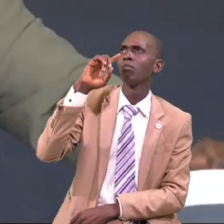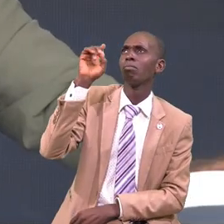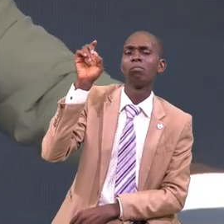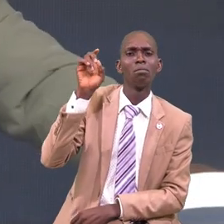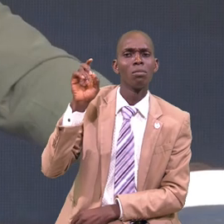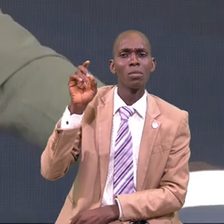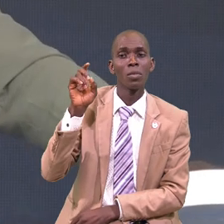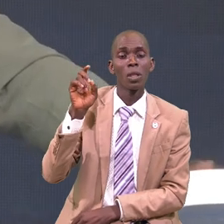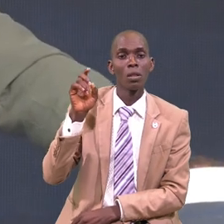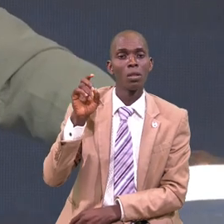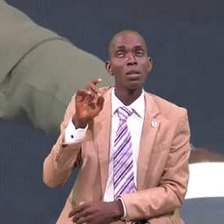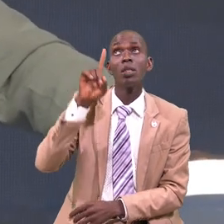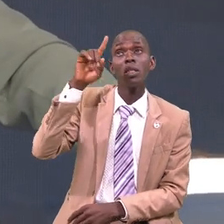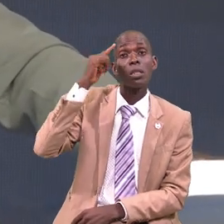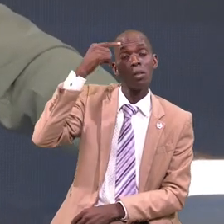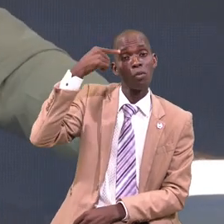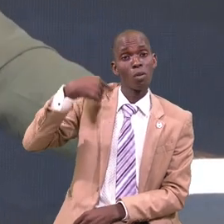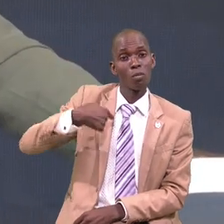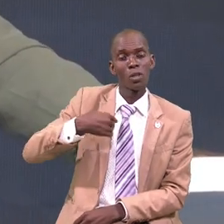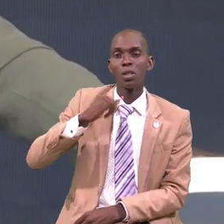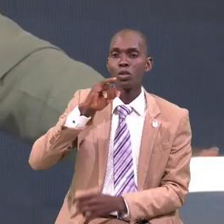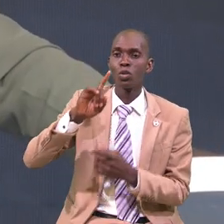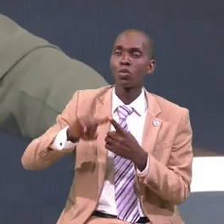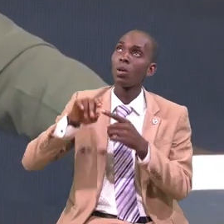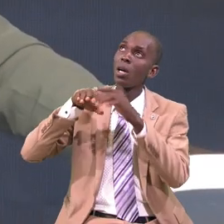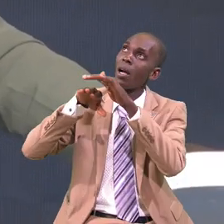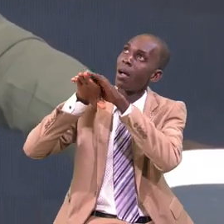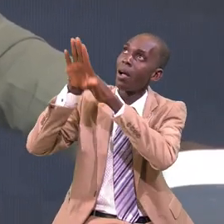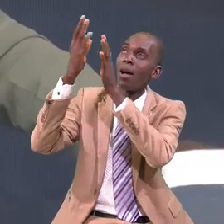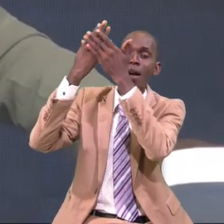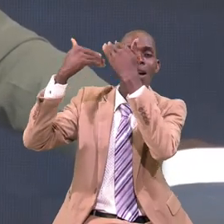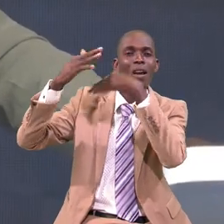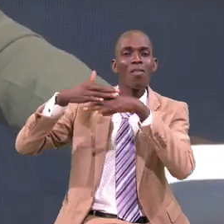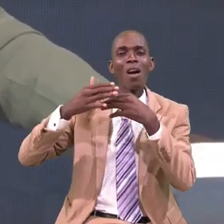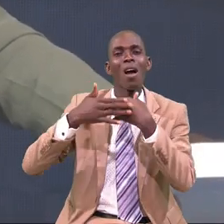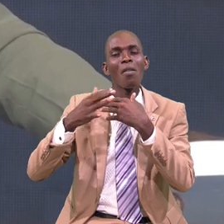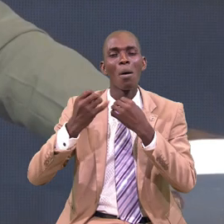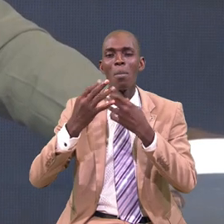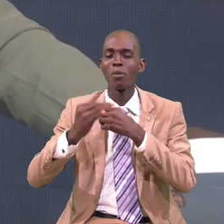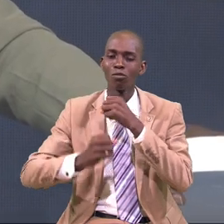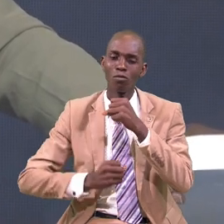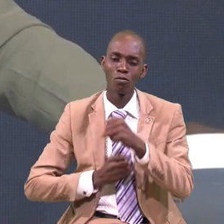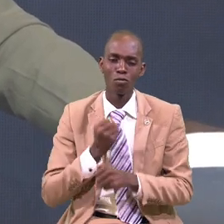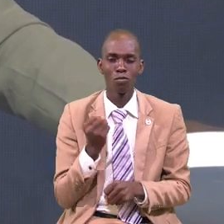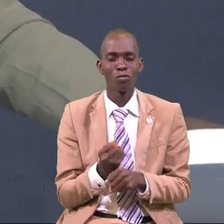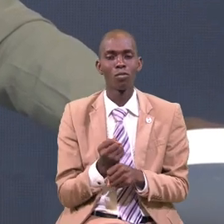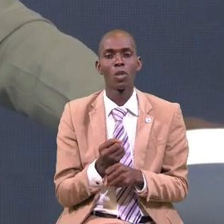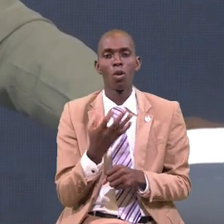That I get to heaven after I live these many years on